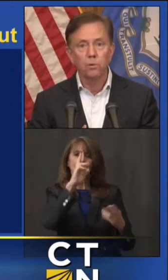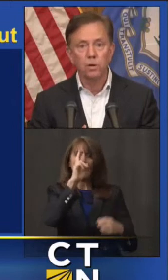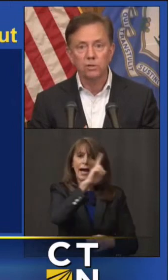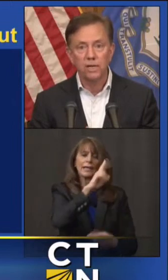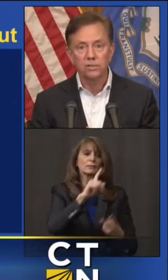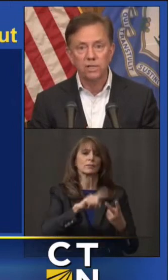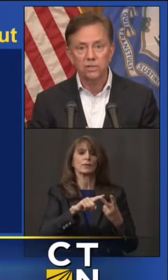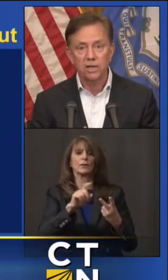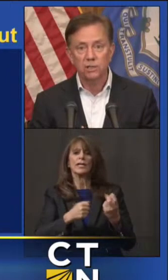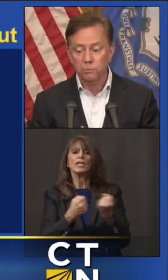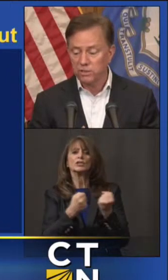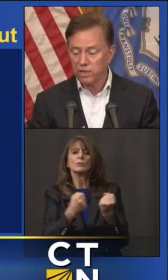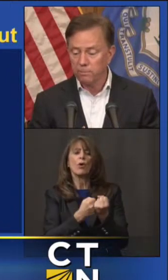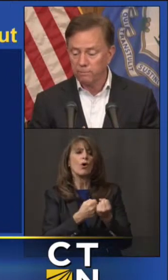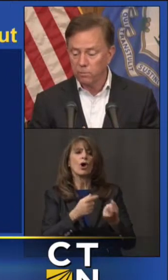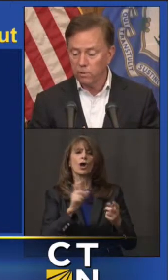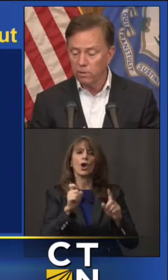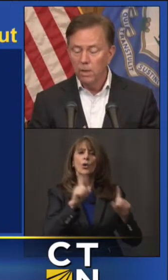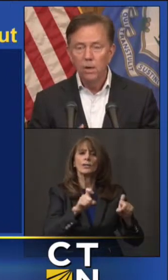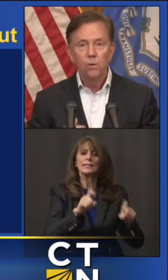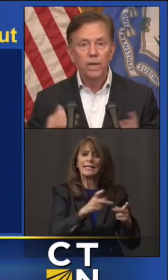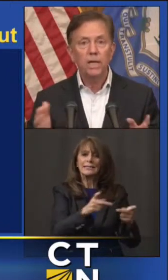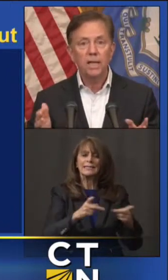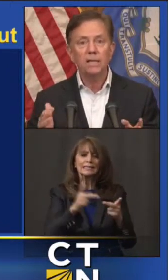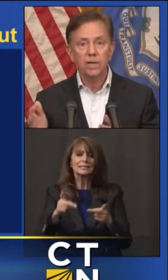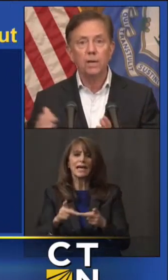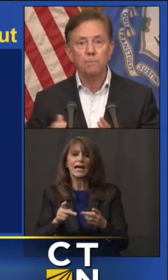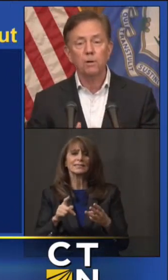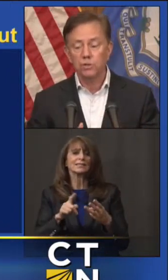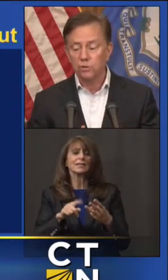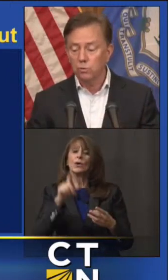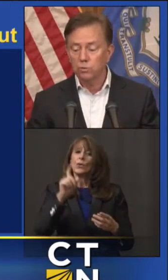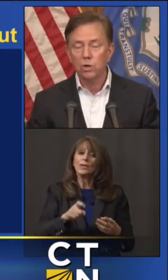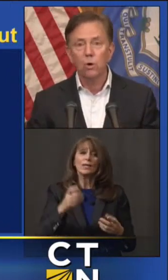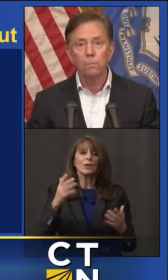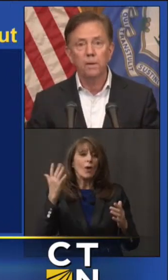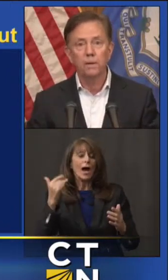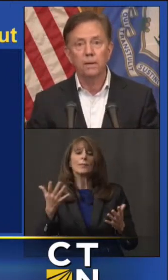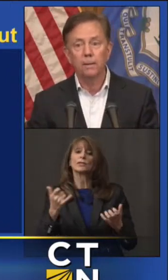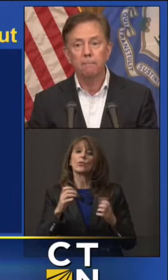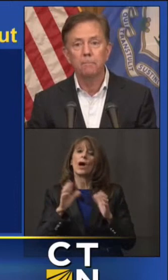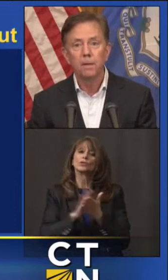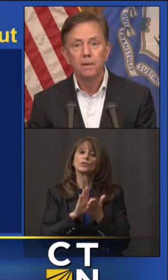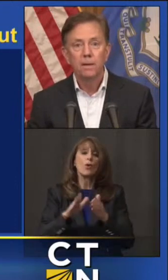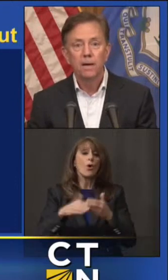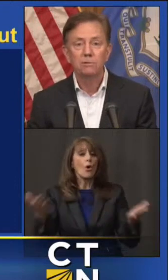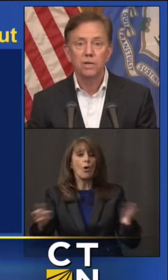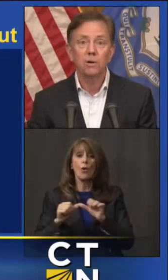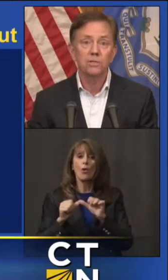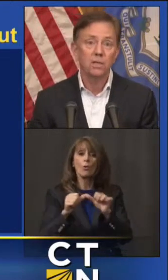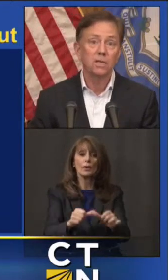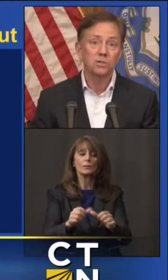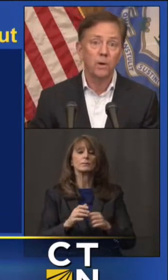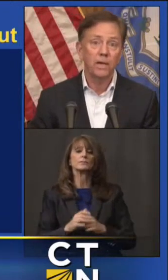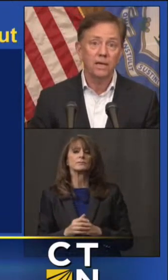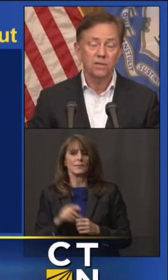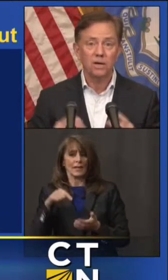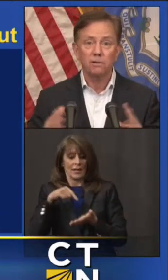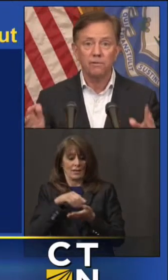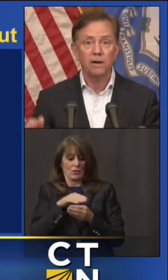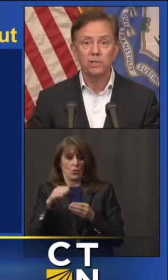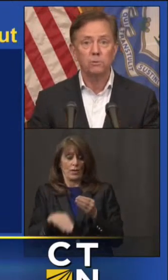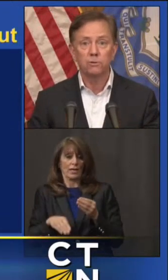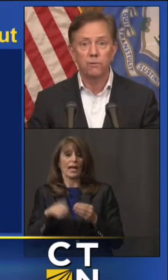support our testing sites, as we said before. We need that to keep our schools open. I was interested that this weekend,